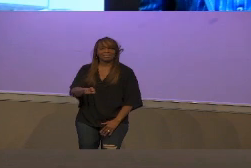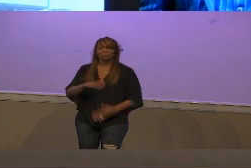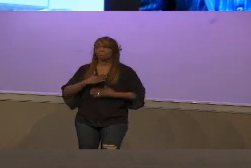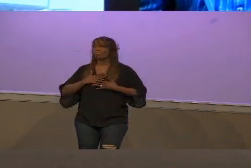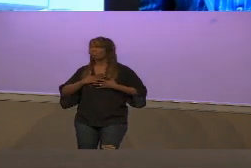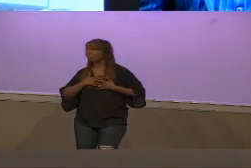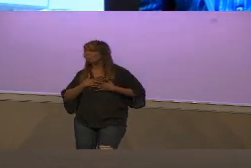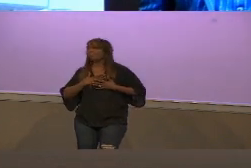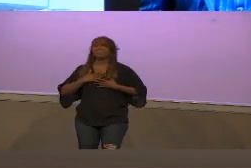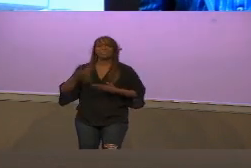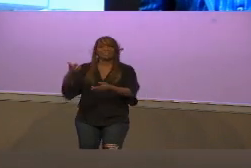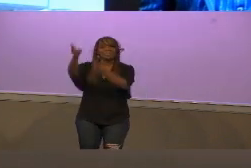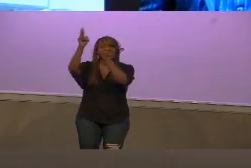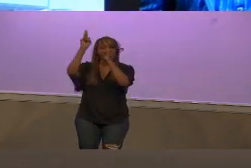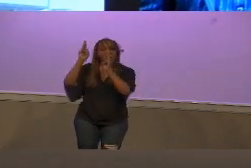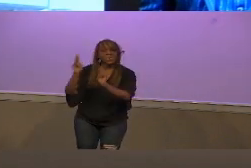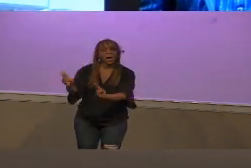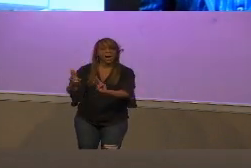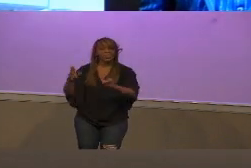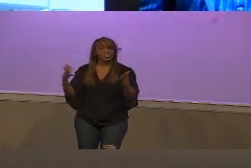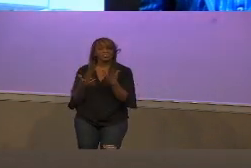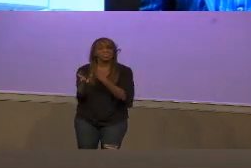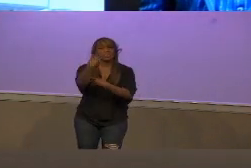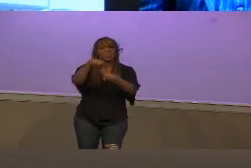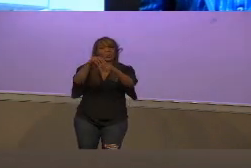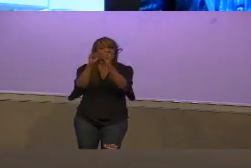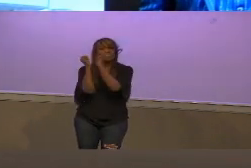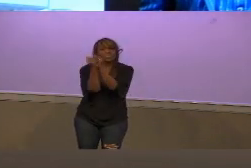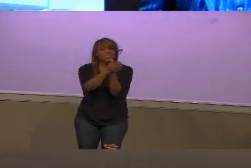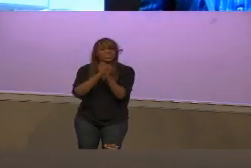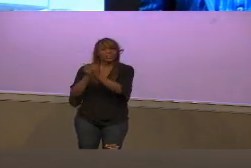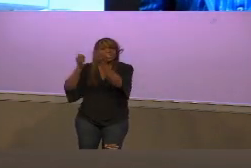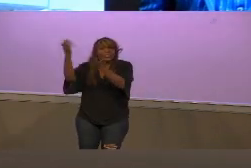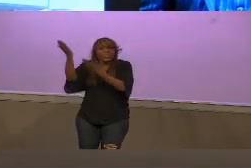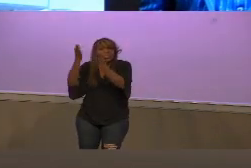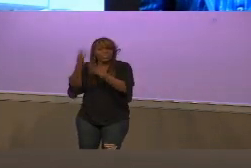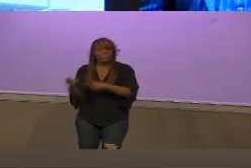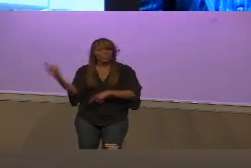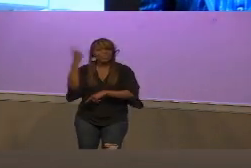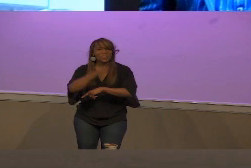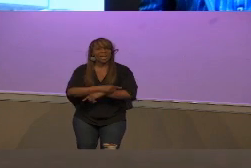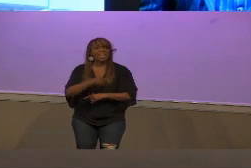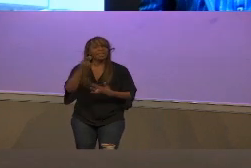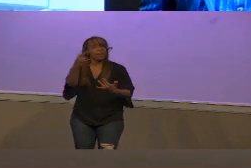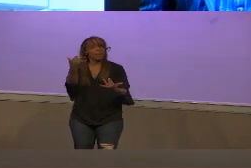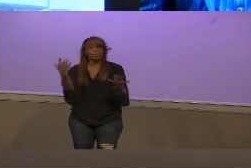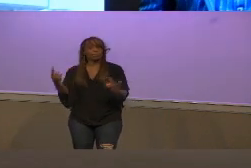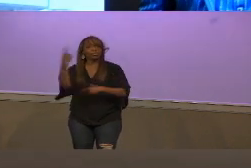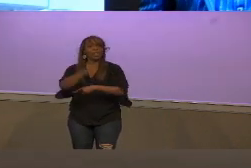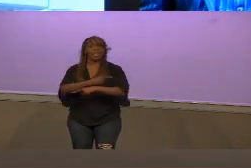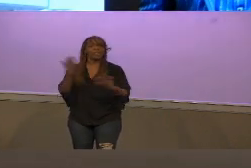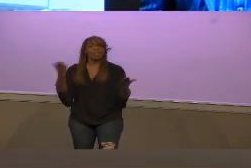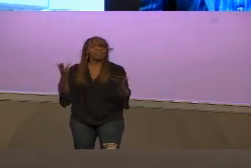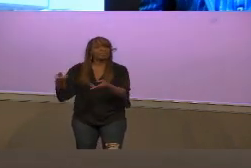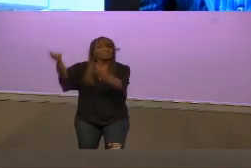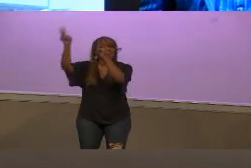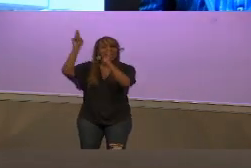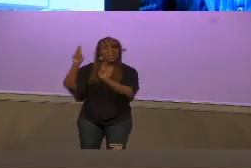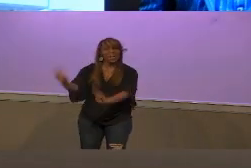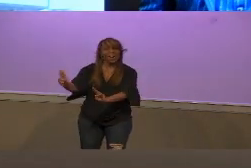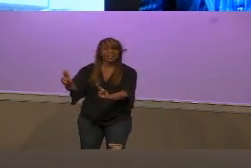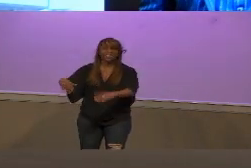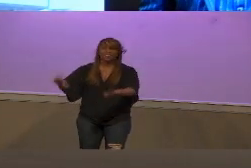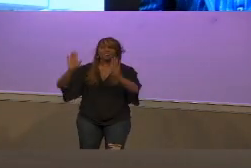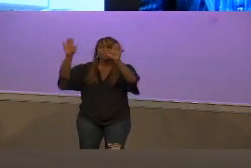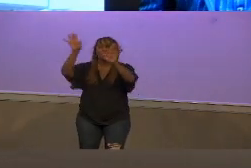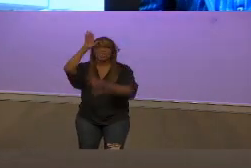distinct privilege and honor to be a part of this worship service today. Because today we honor a great